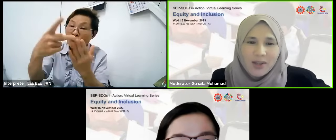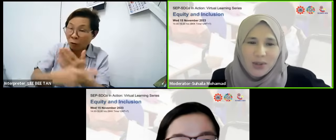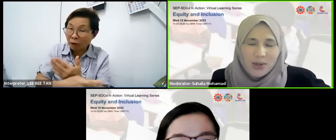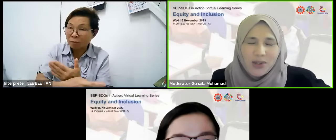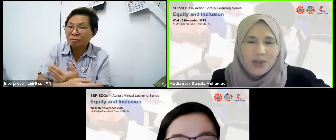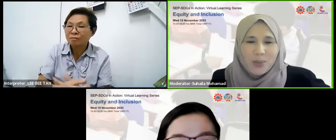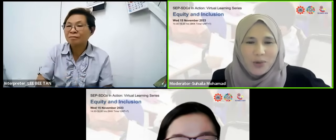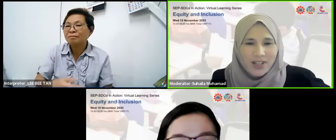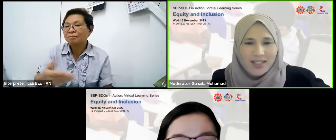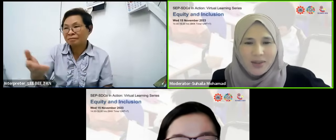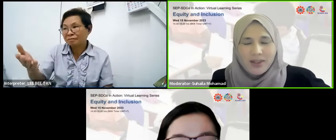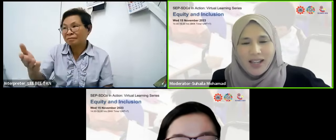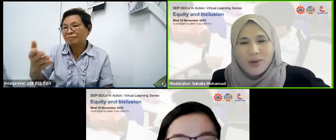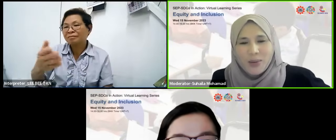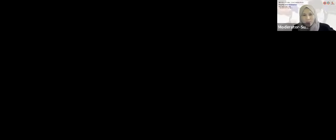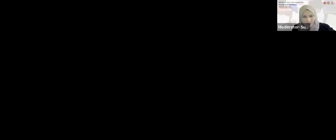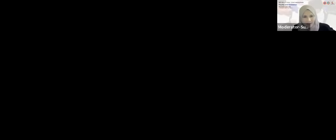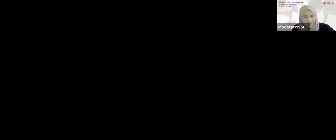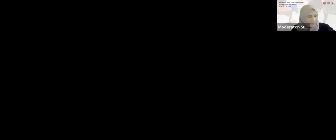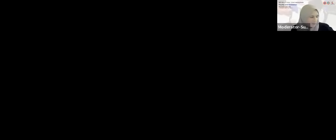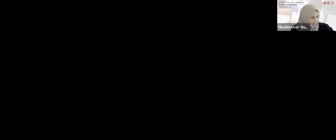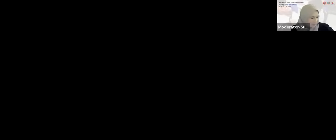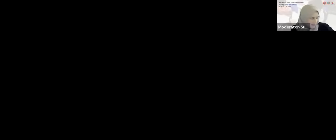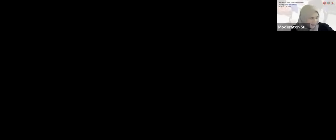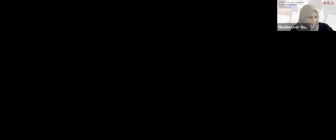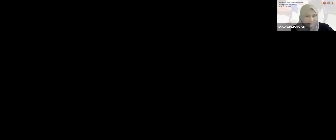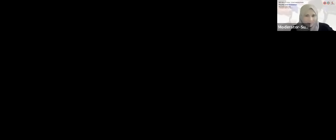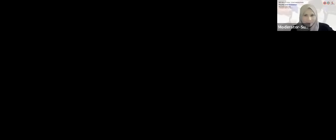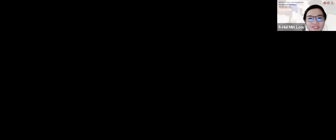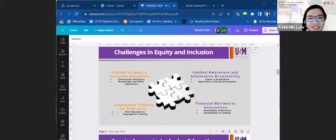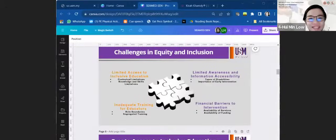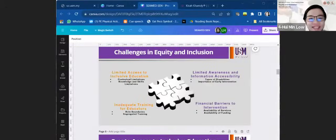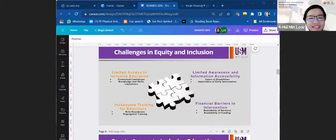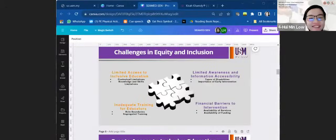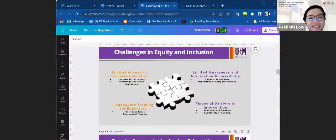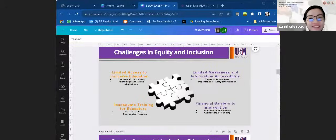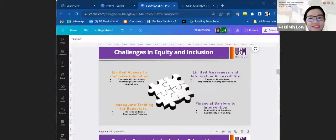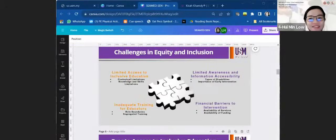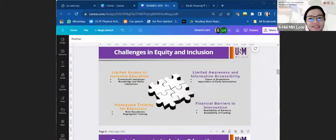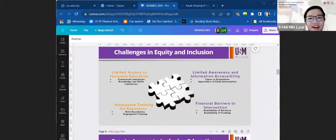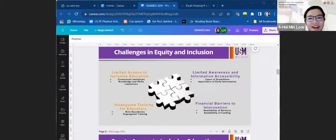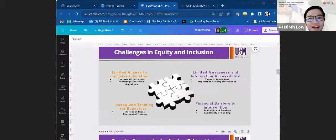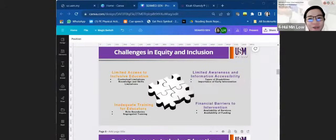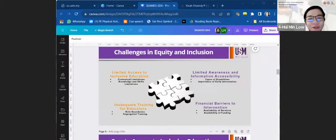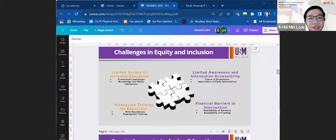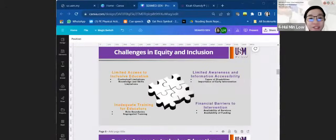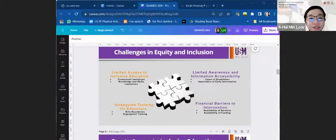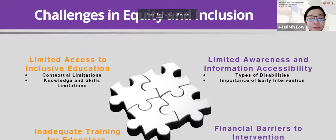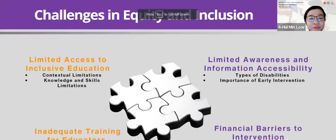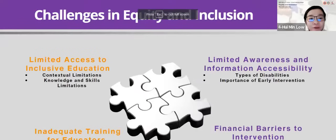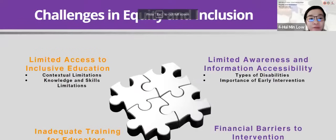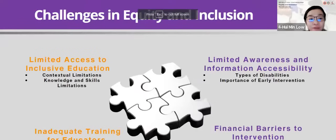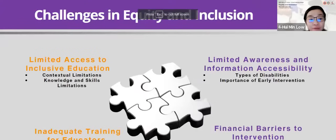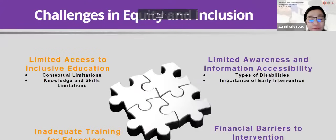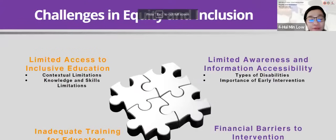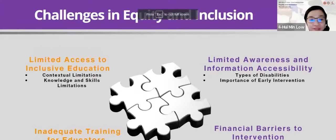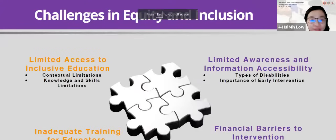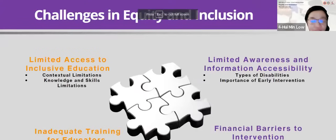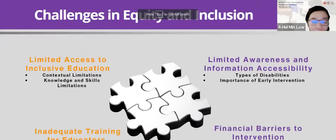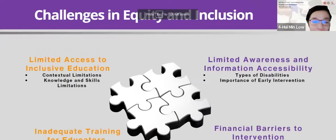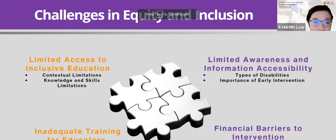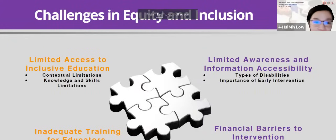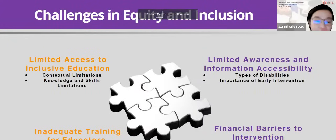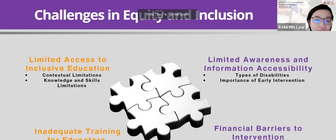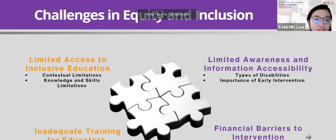session to Associate Professor Dr. Lau Hui Min. Thank you, Suhaila. So I will continue from my